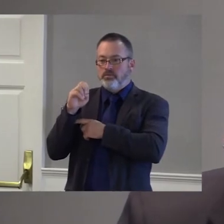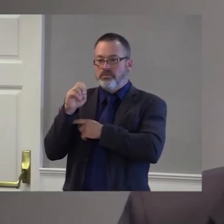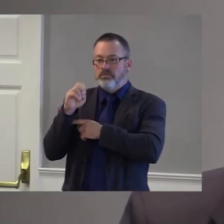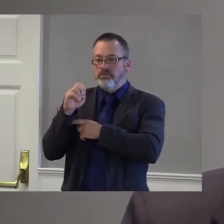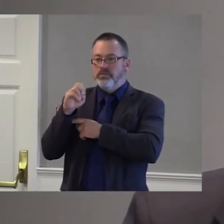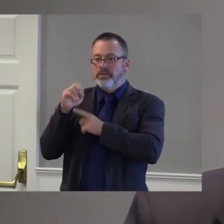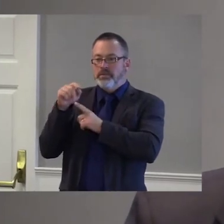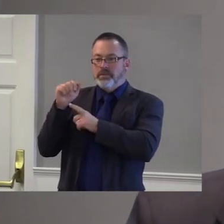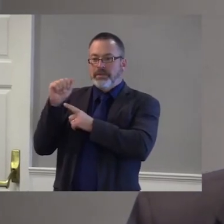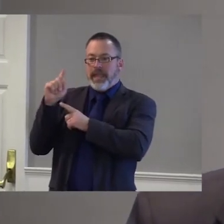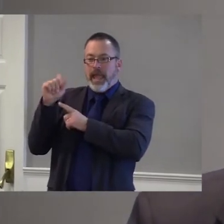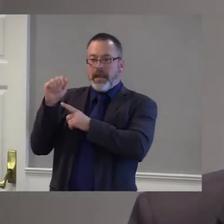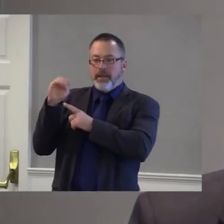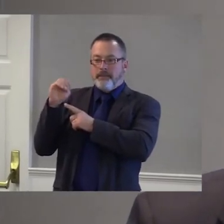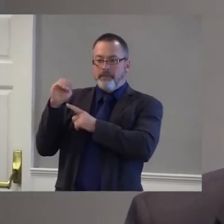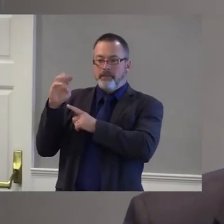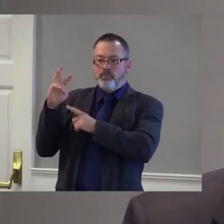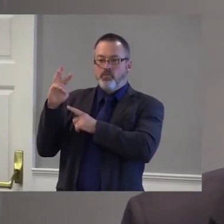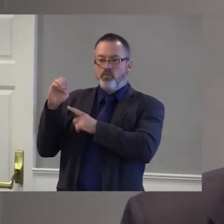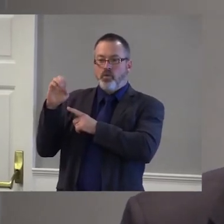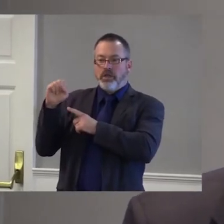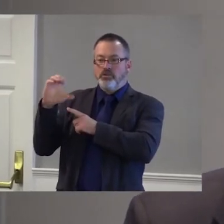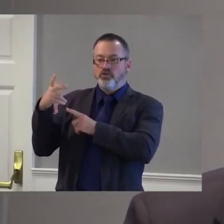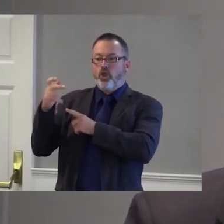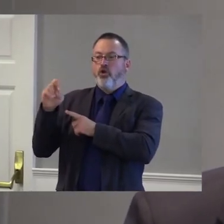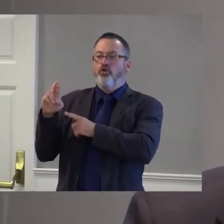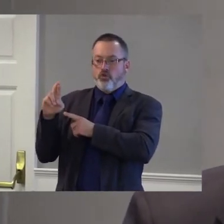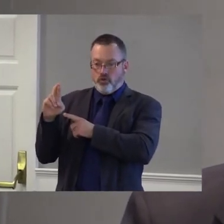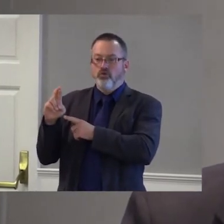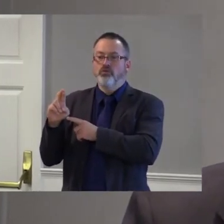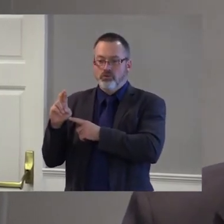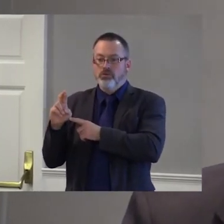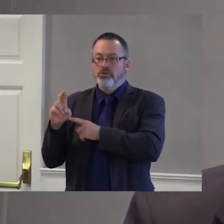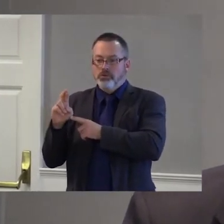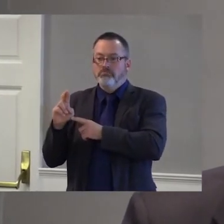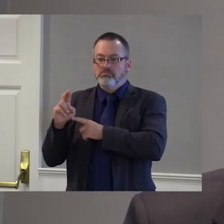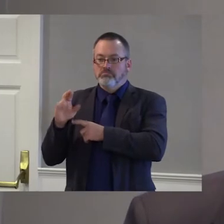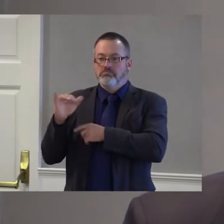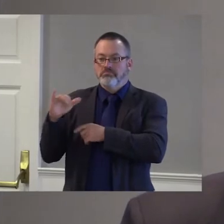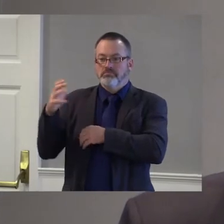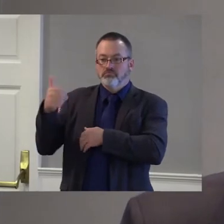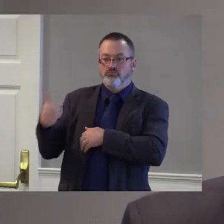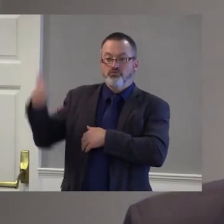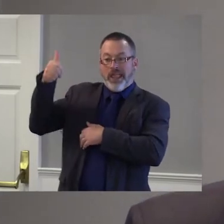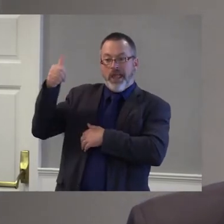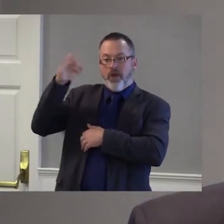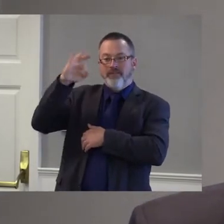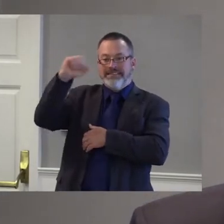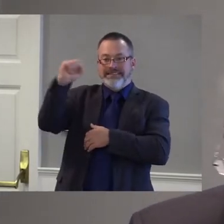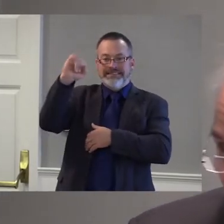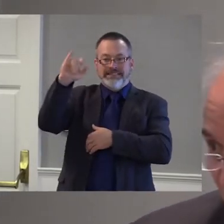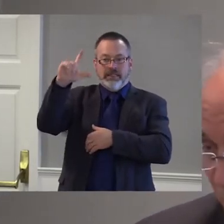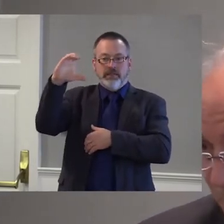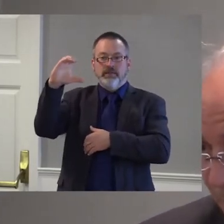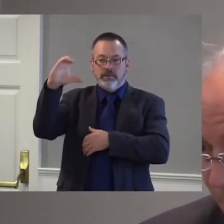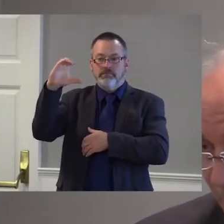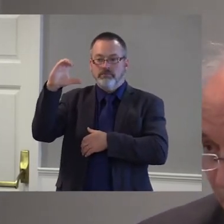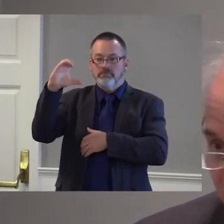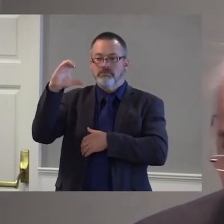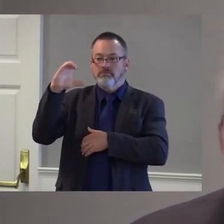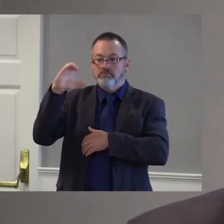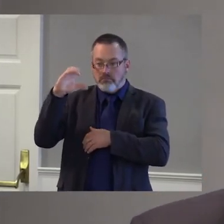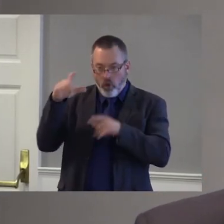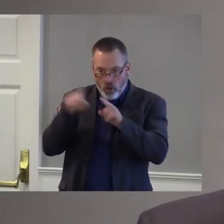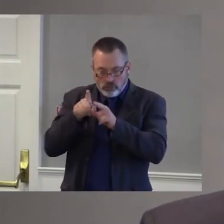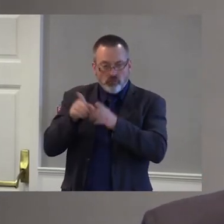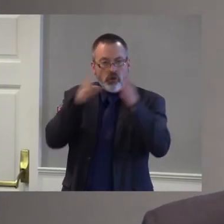Weschler. He is the chair of the SILC's Housing Committee, and I have a bio I'm going to read about Adam,